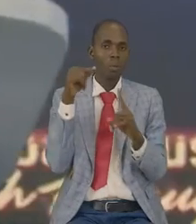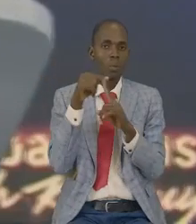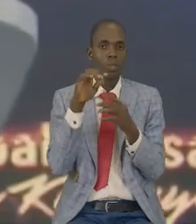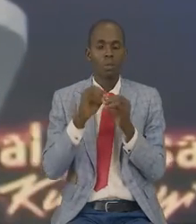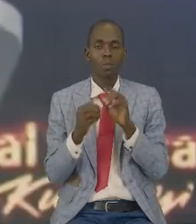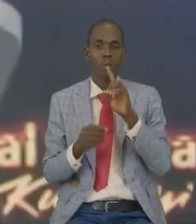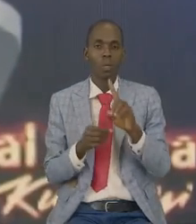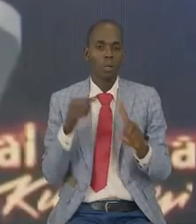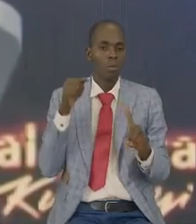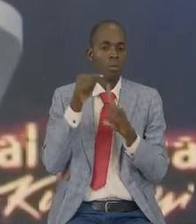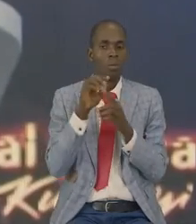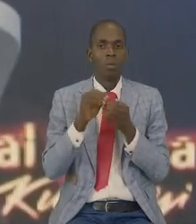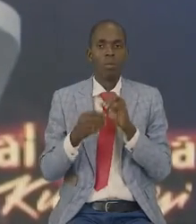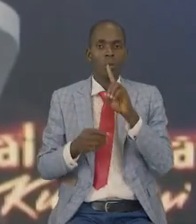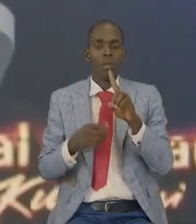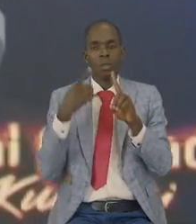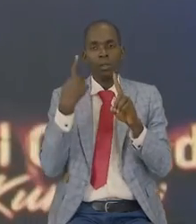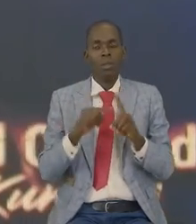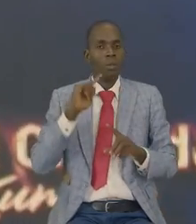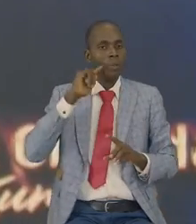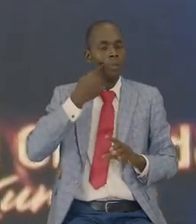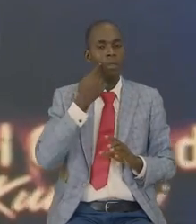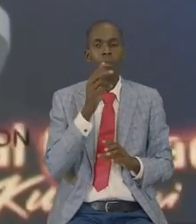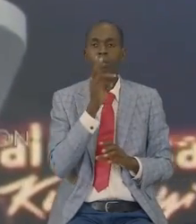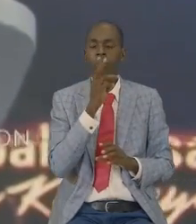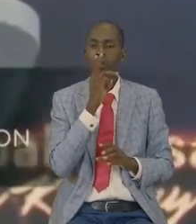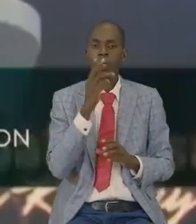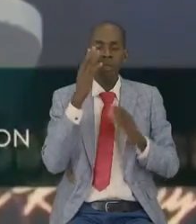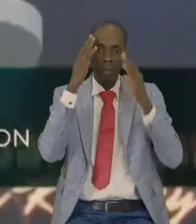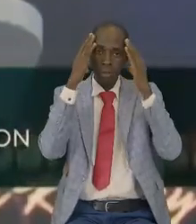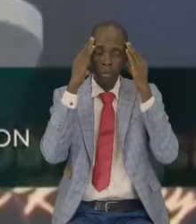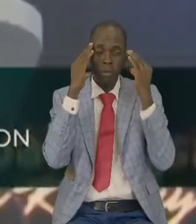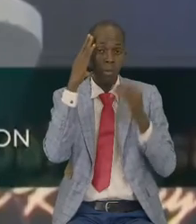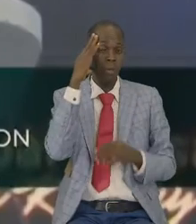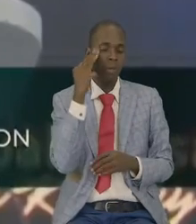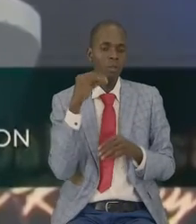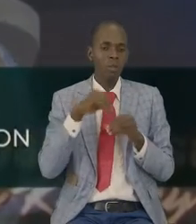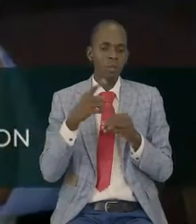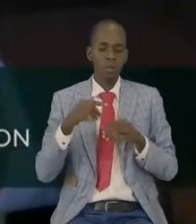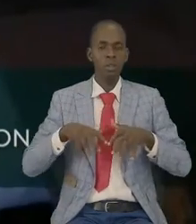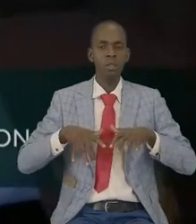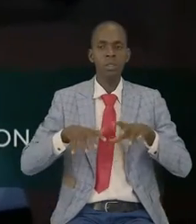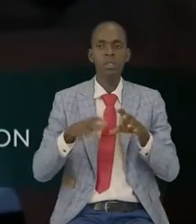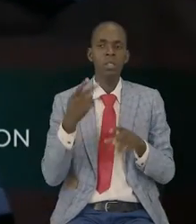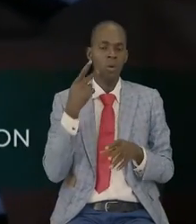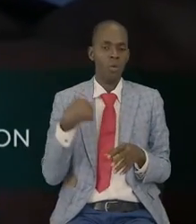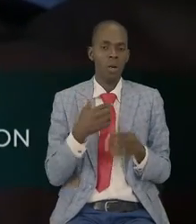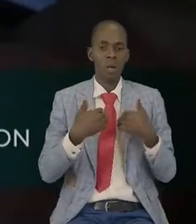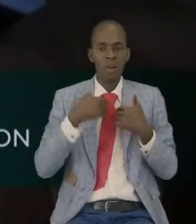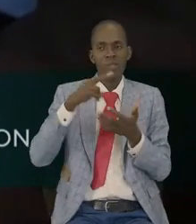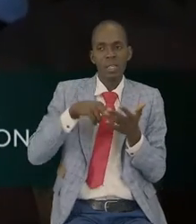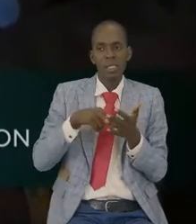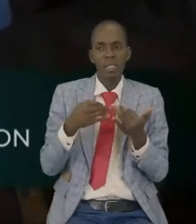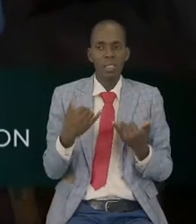one, we're looking at the bitter water experiences in the congregation. We've read already that